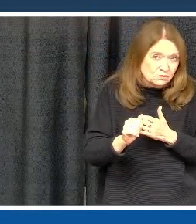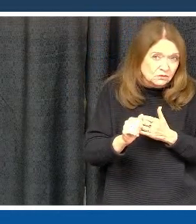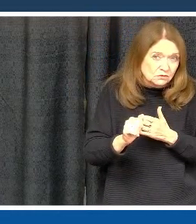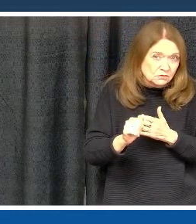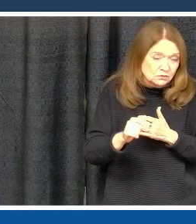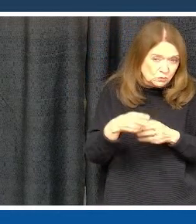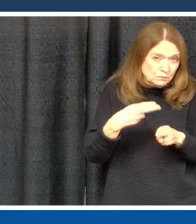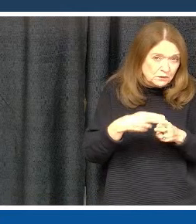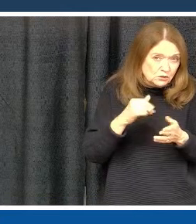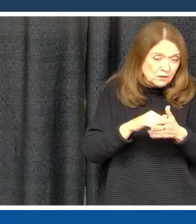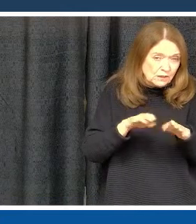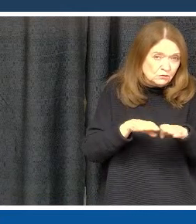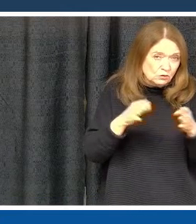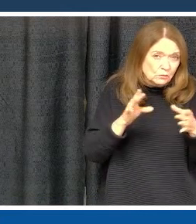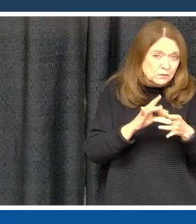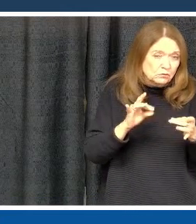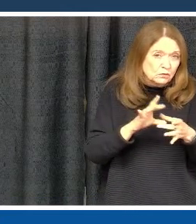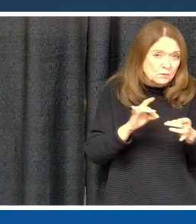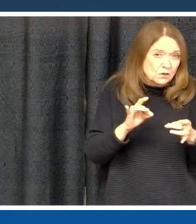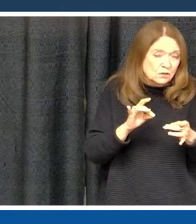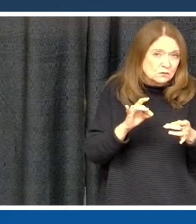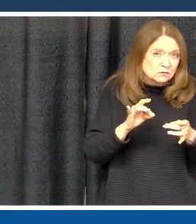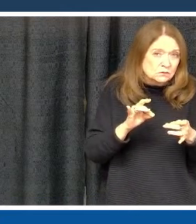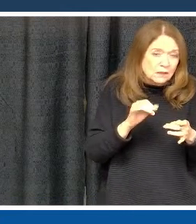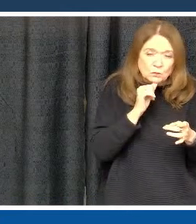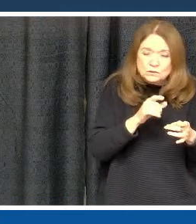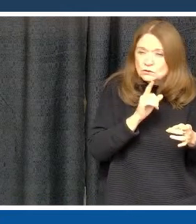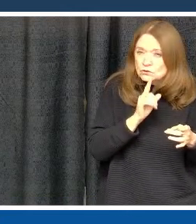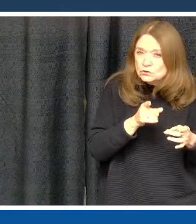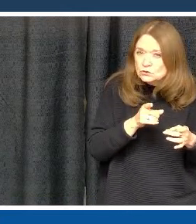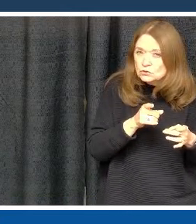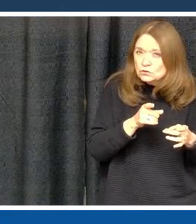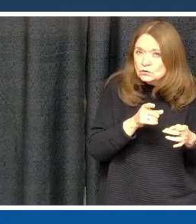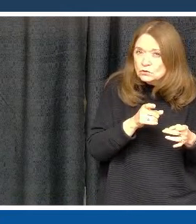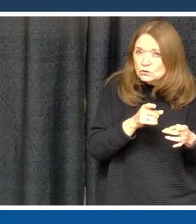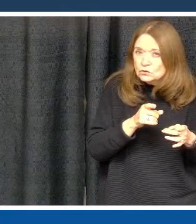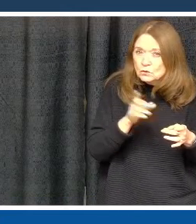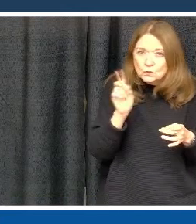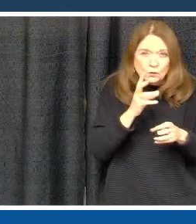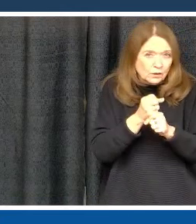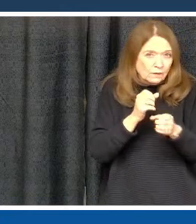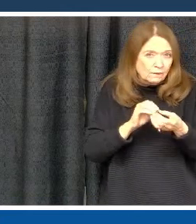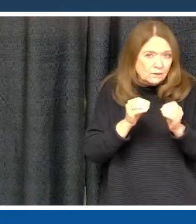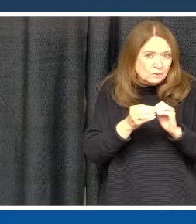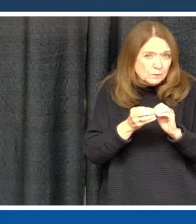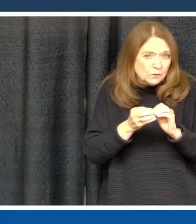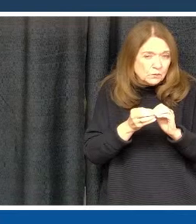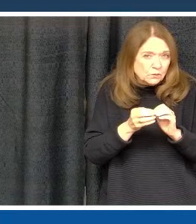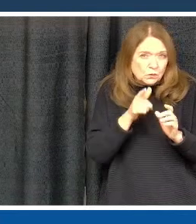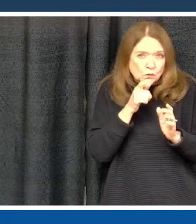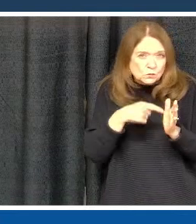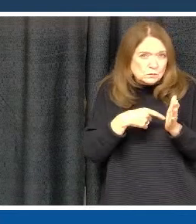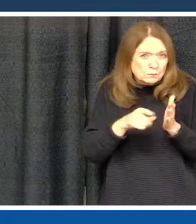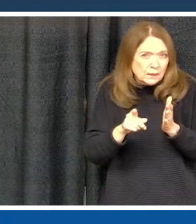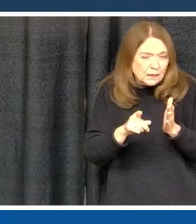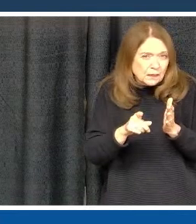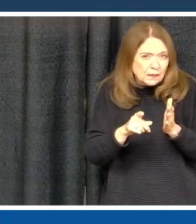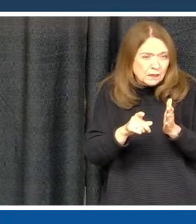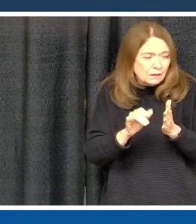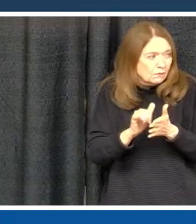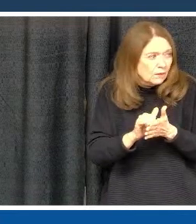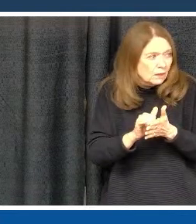You mentioned that in your opening remarks. I wasn't sure who you attributed that to in terms of who's paying it, who's contributing